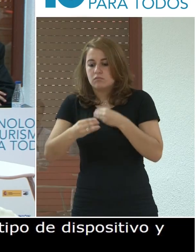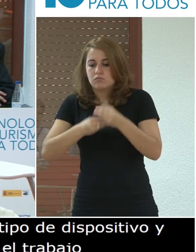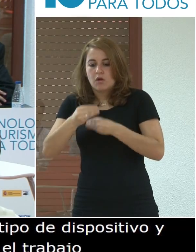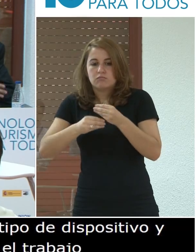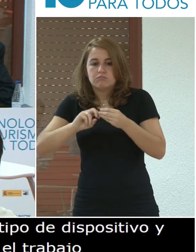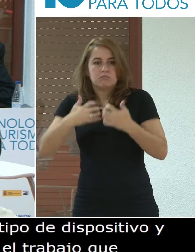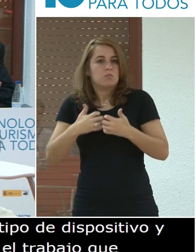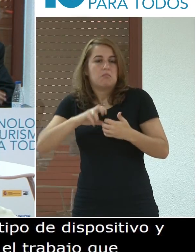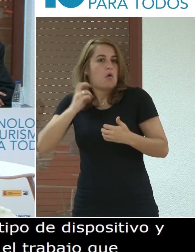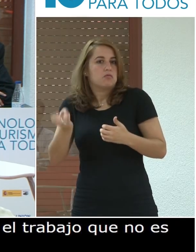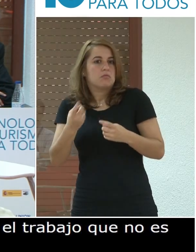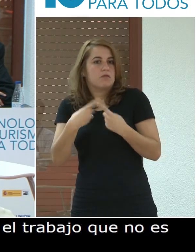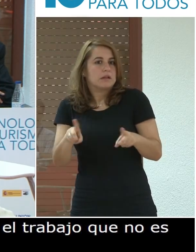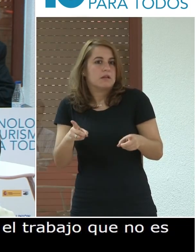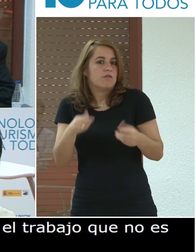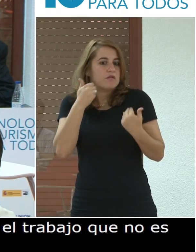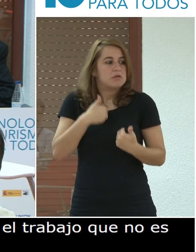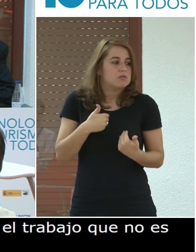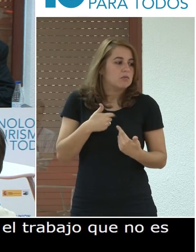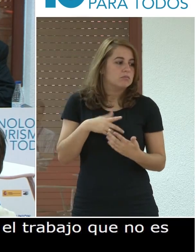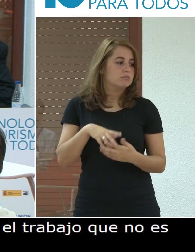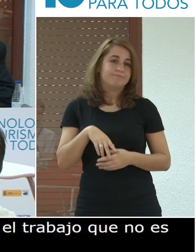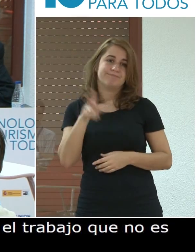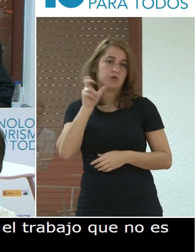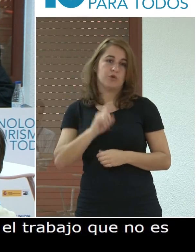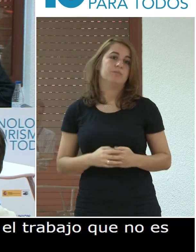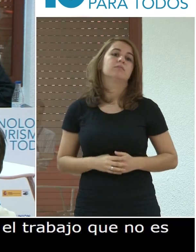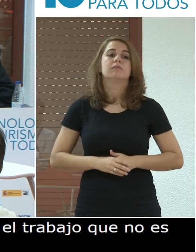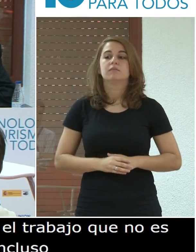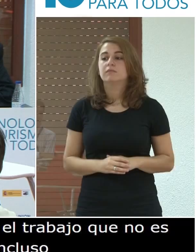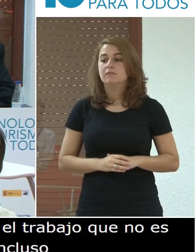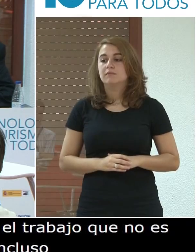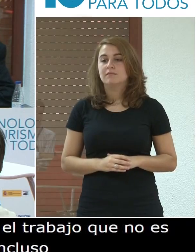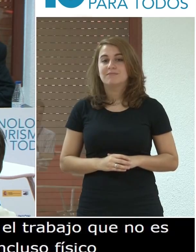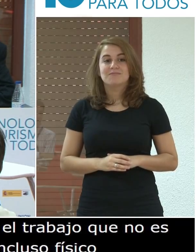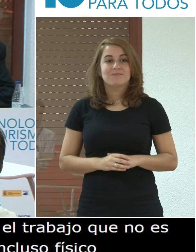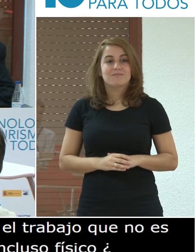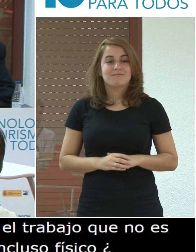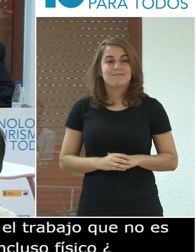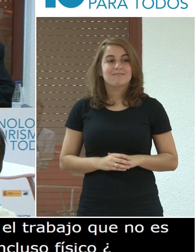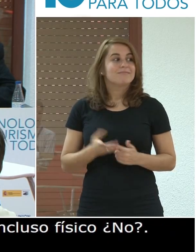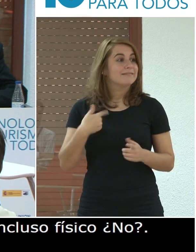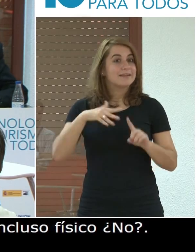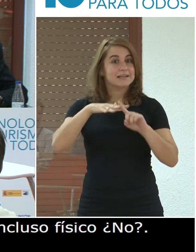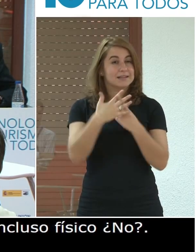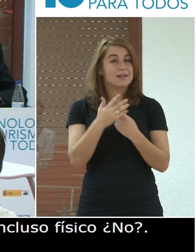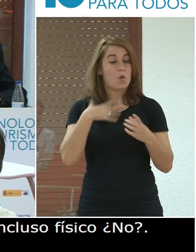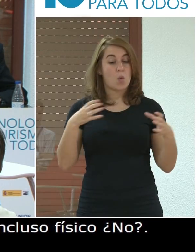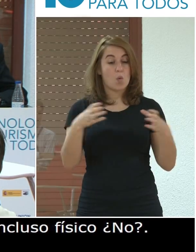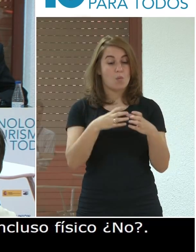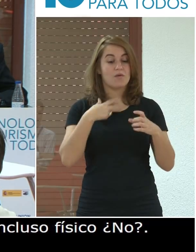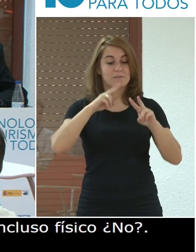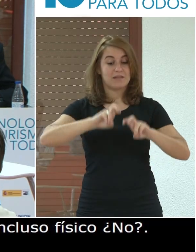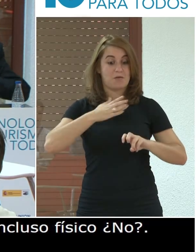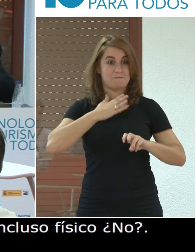Maybe with a different type of device, maybe with a physical device and not only a navigator. In the case